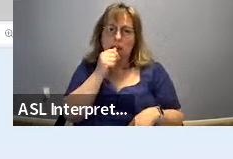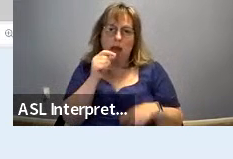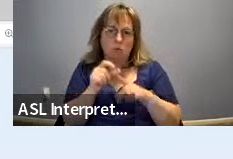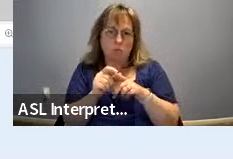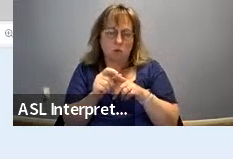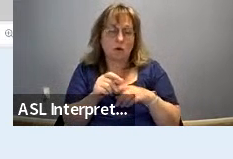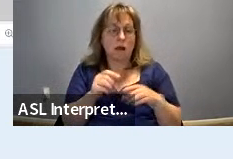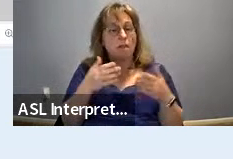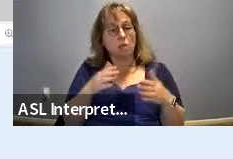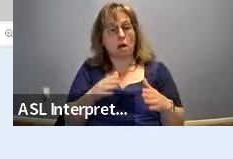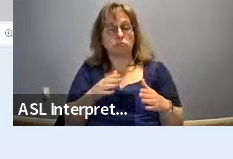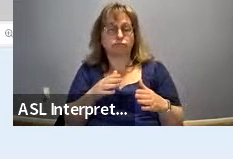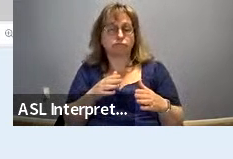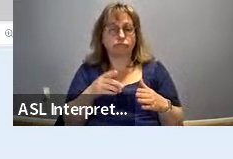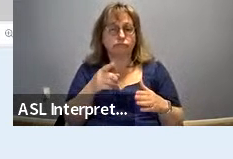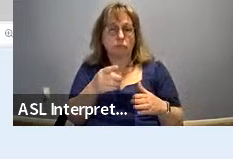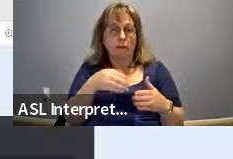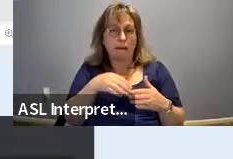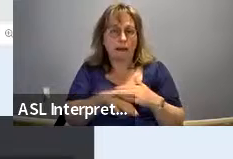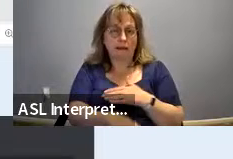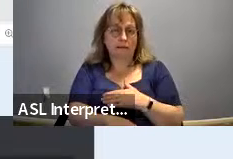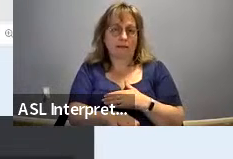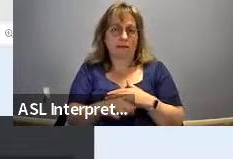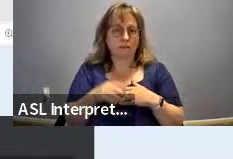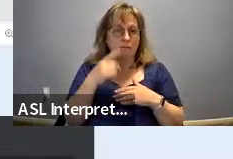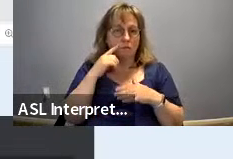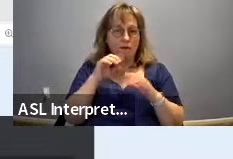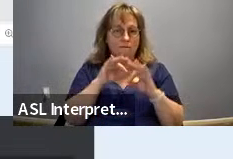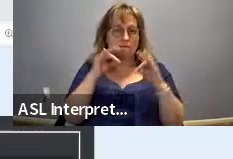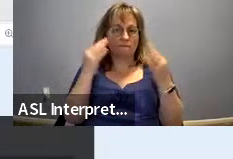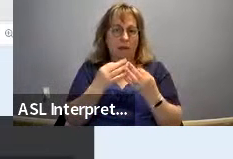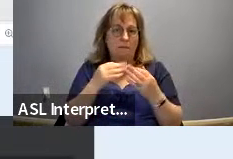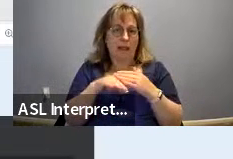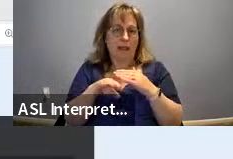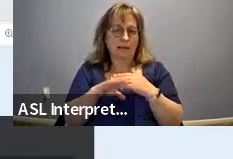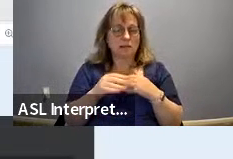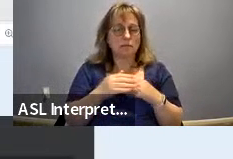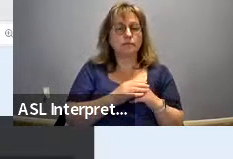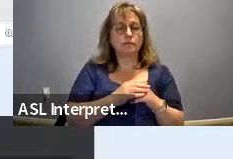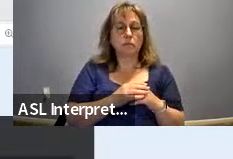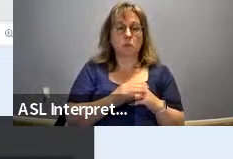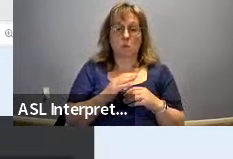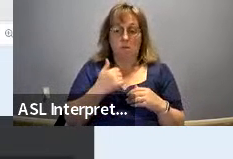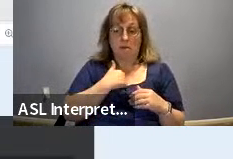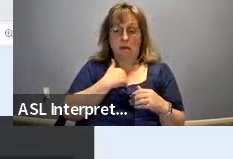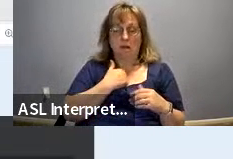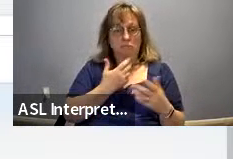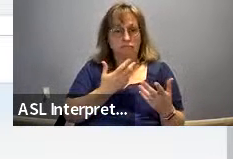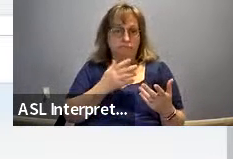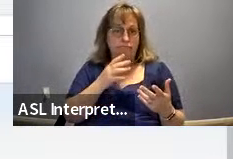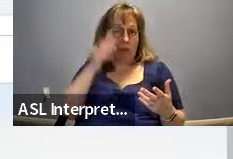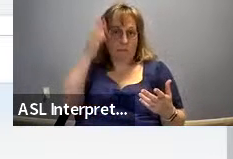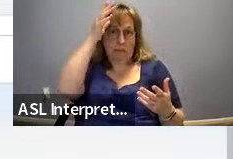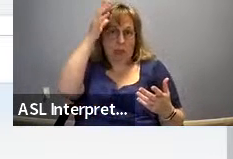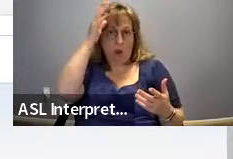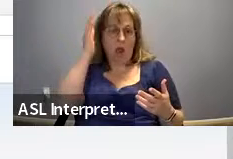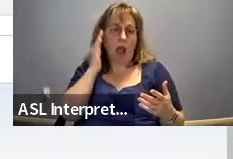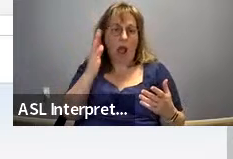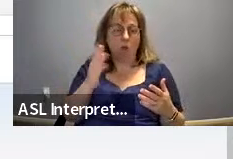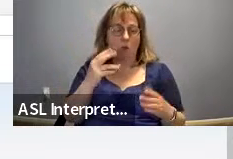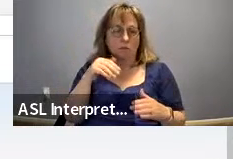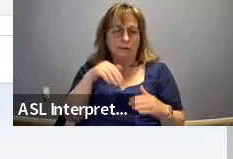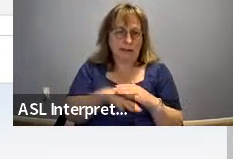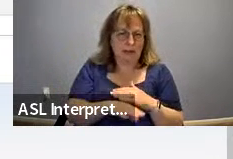access into family access. So I am going to jump in as a parent and show you what you can do with inside